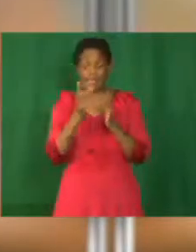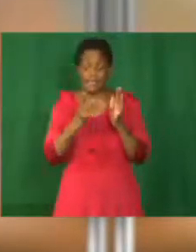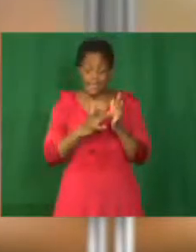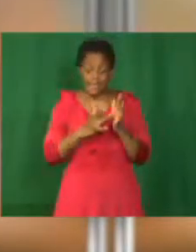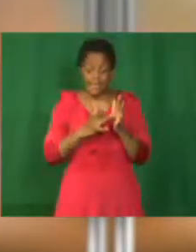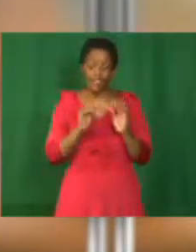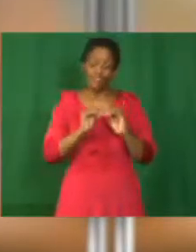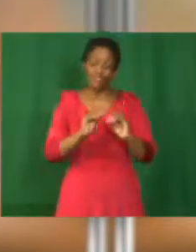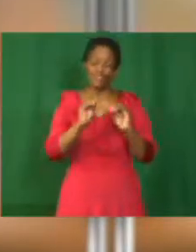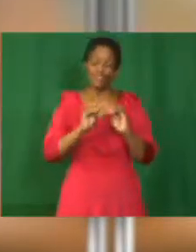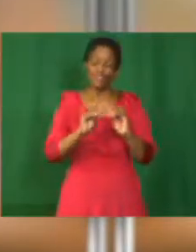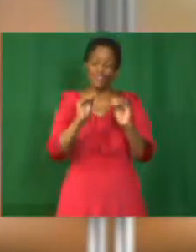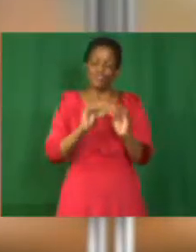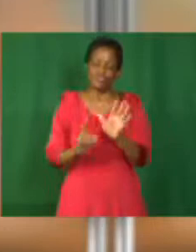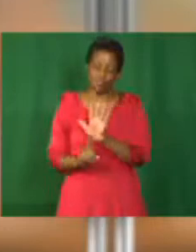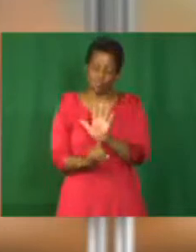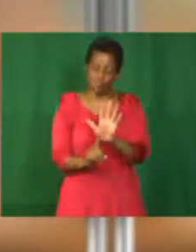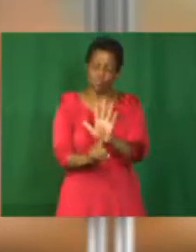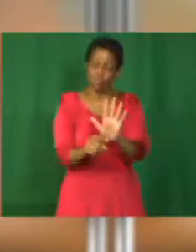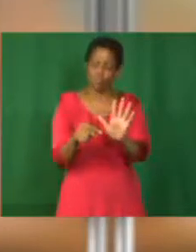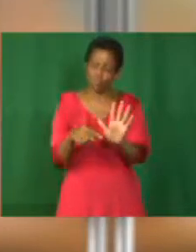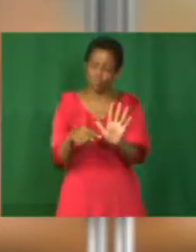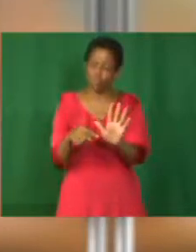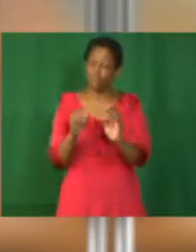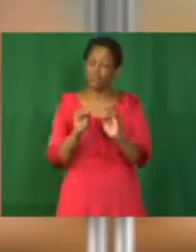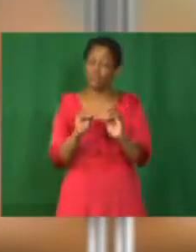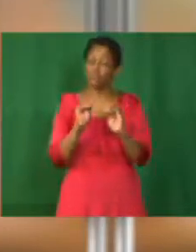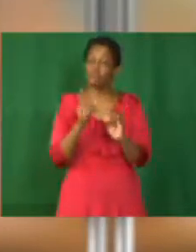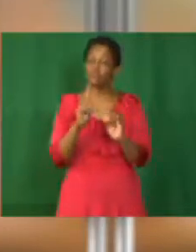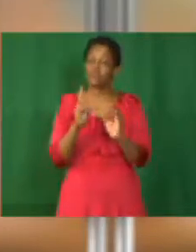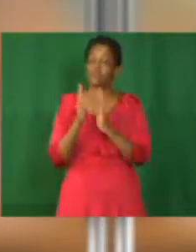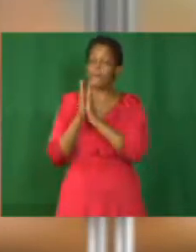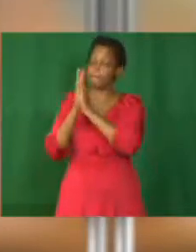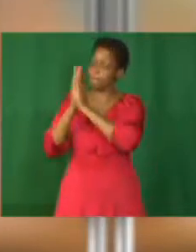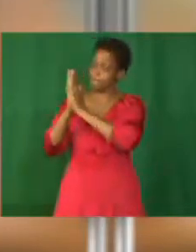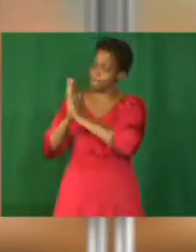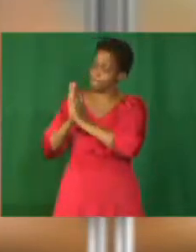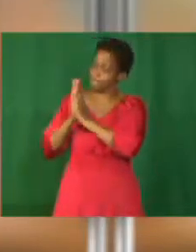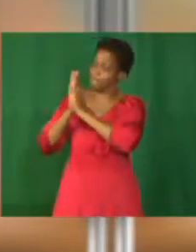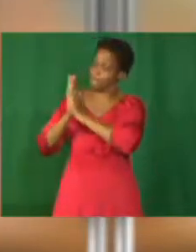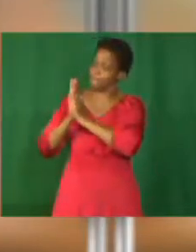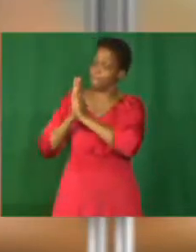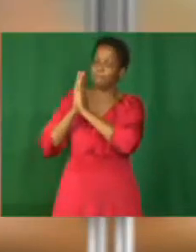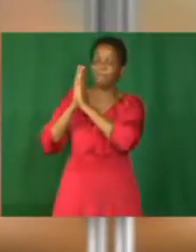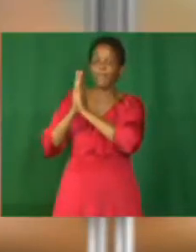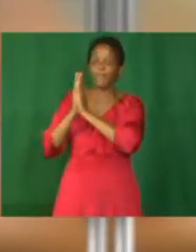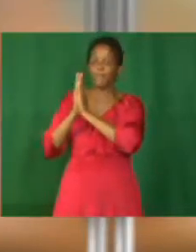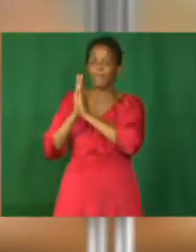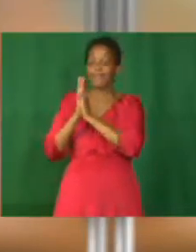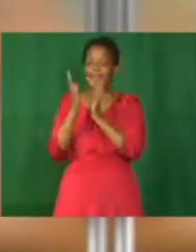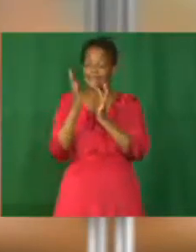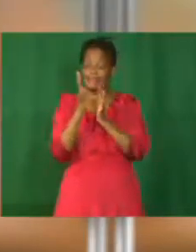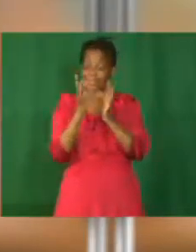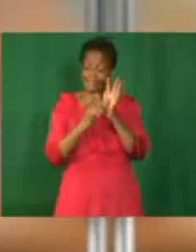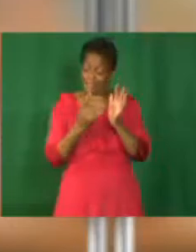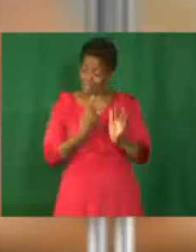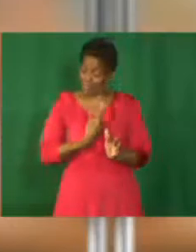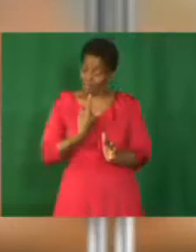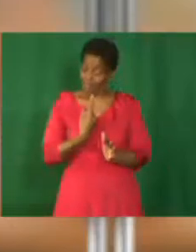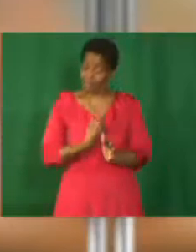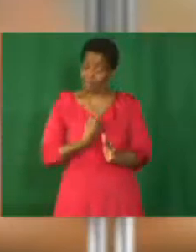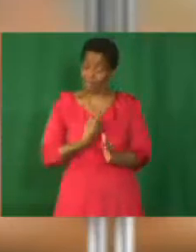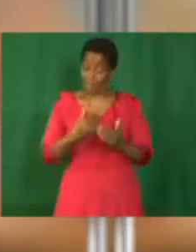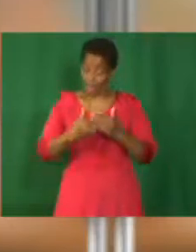pray. Yes, remember that before Jesus Christ was crucified, he prayed. He had to do